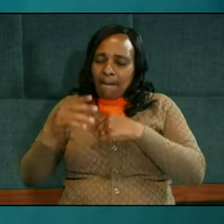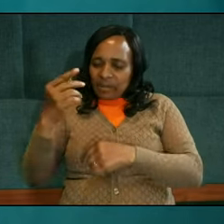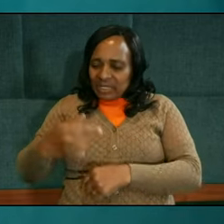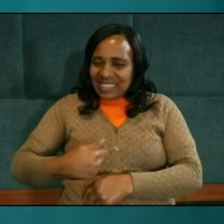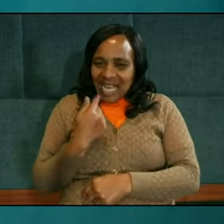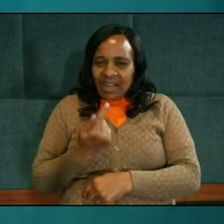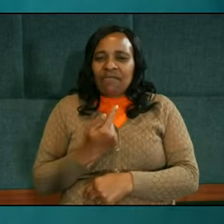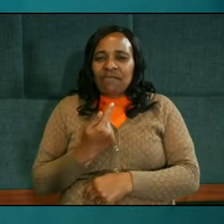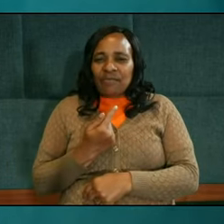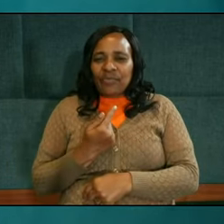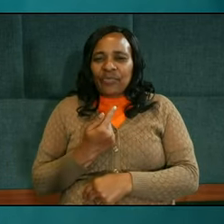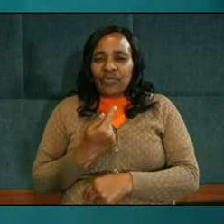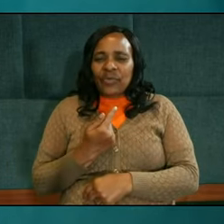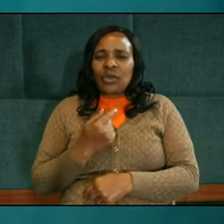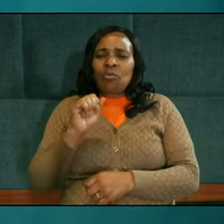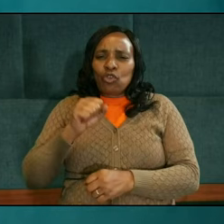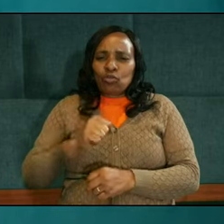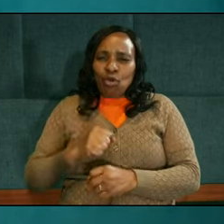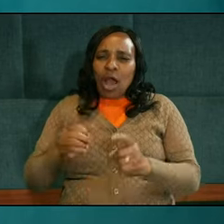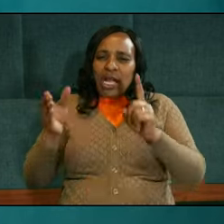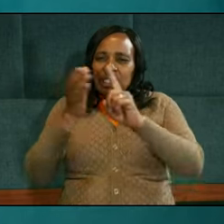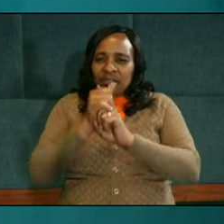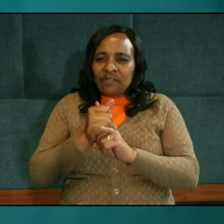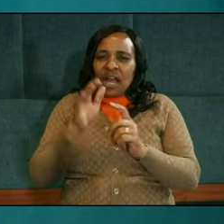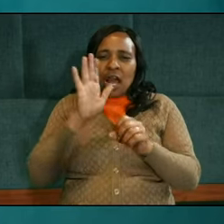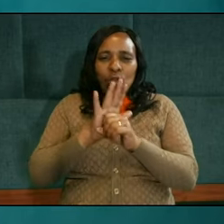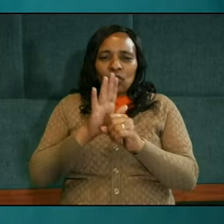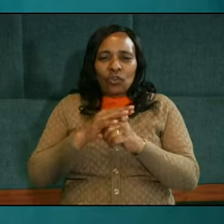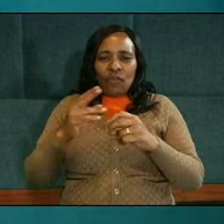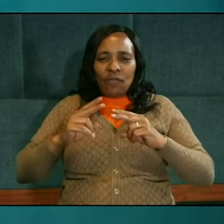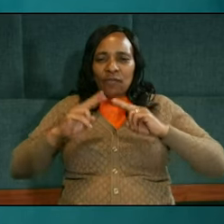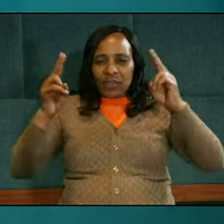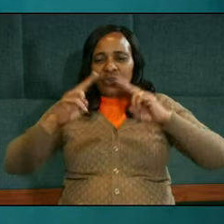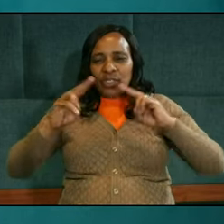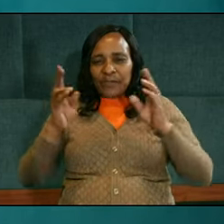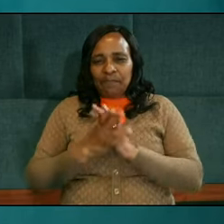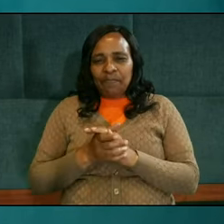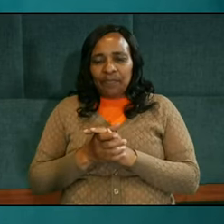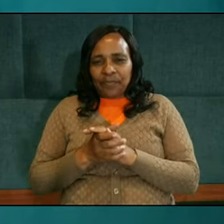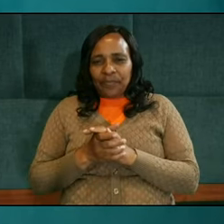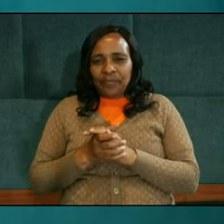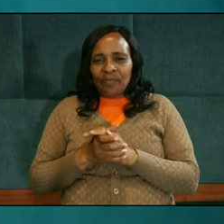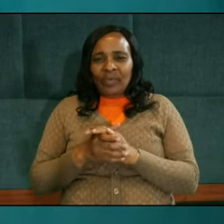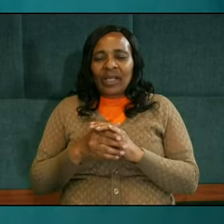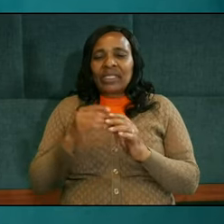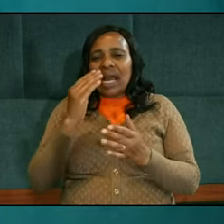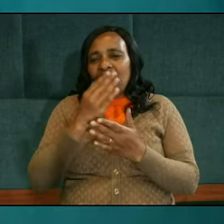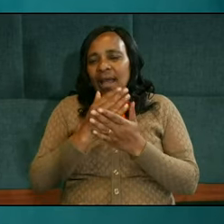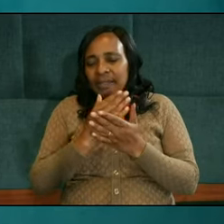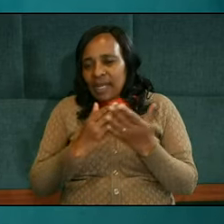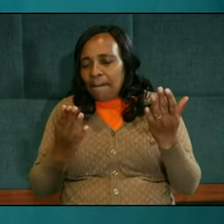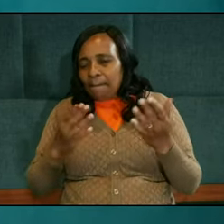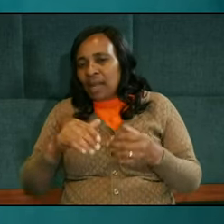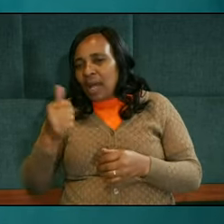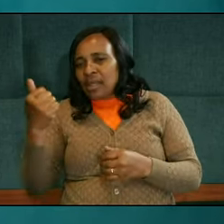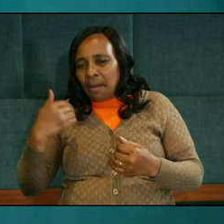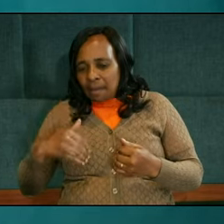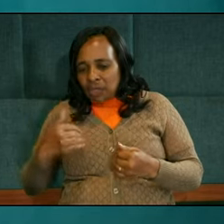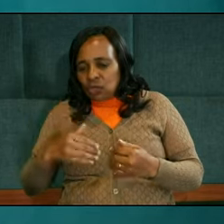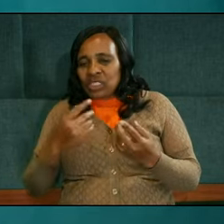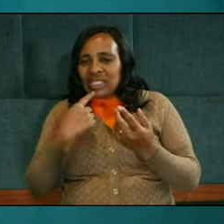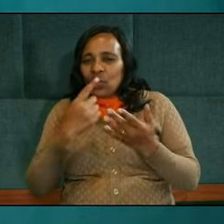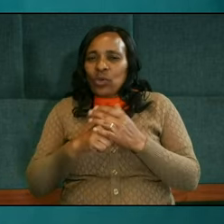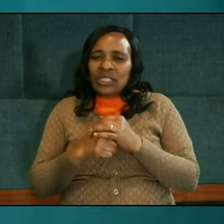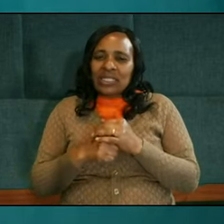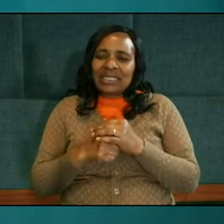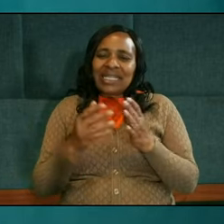you'll have gained a lot of victories. And the other person also said that, you know, the greatest